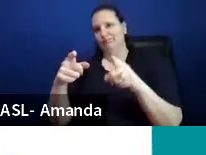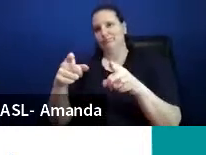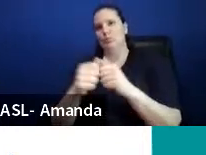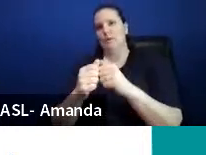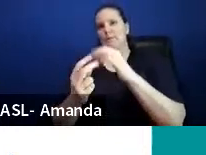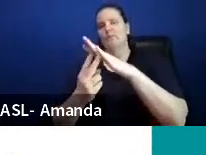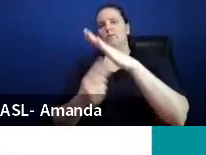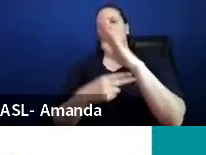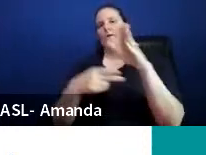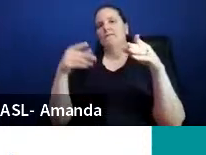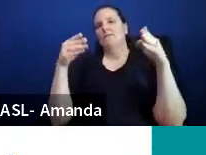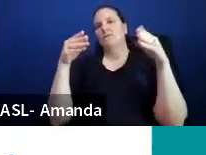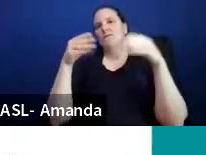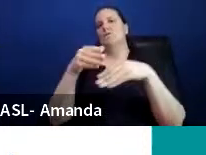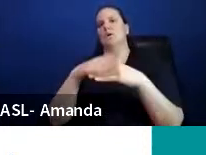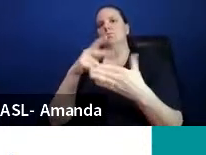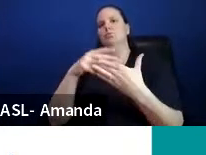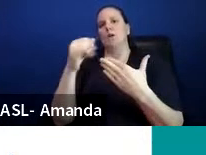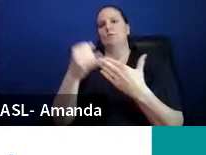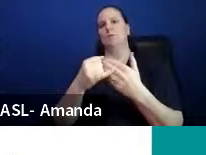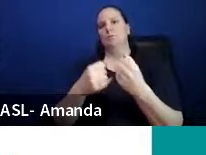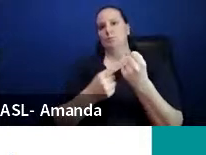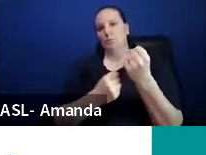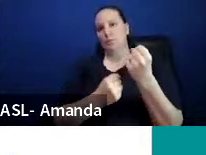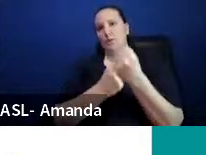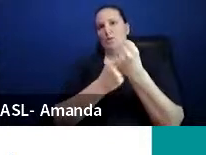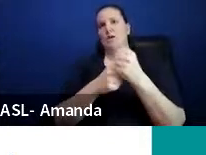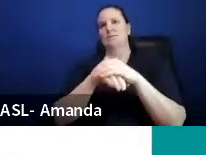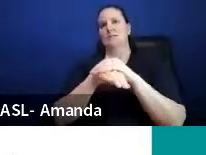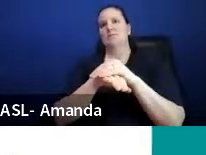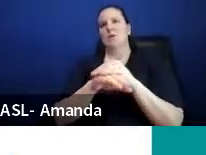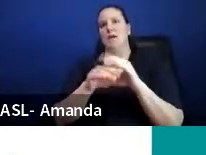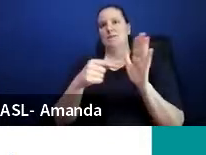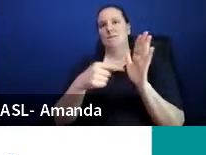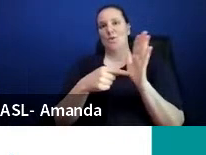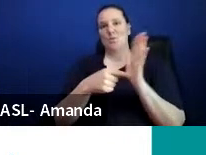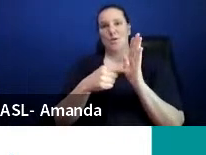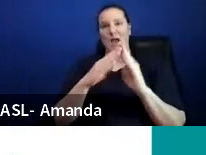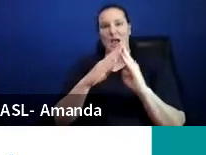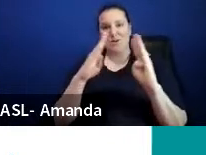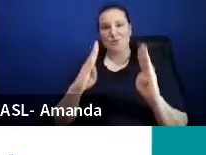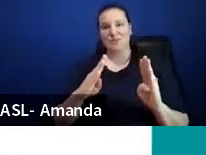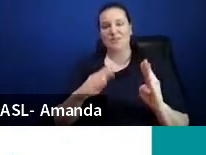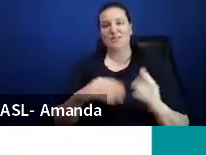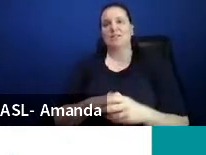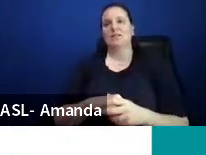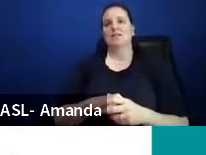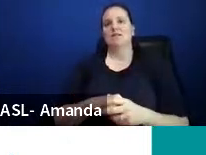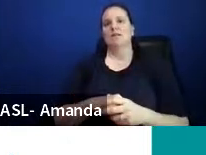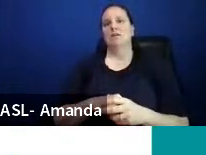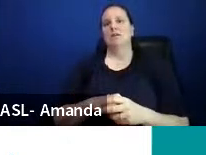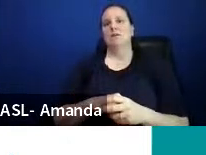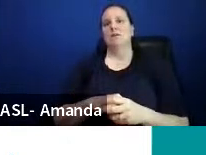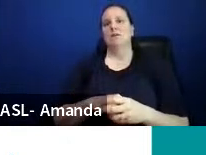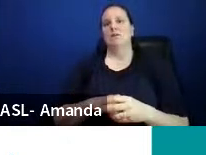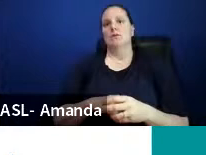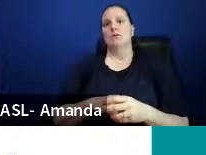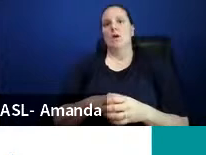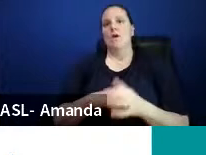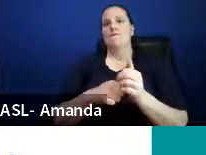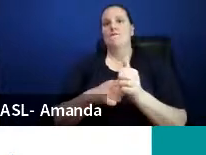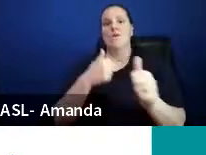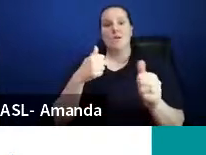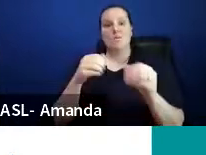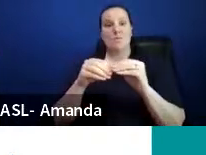a focus on projects that promote accessible and affordable housing. And then under avoid further